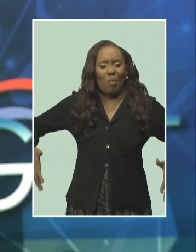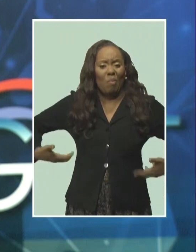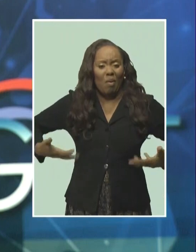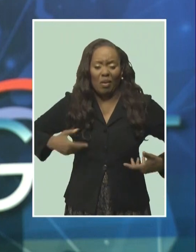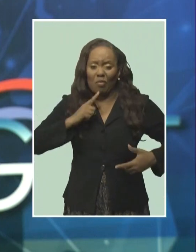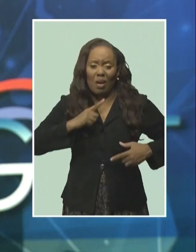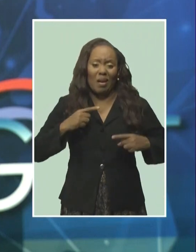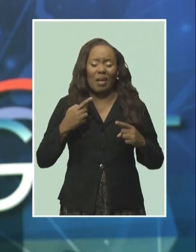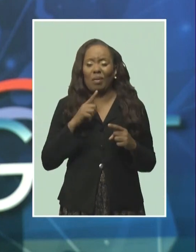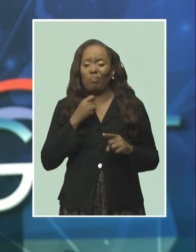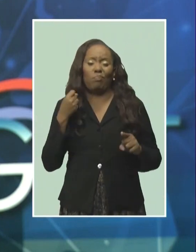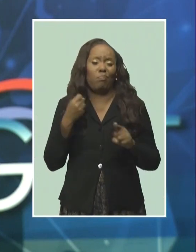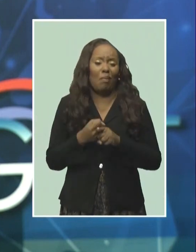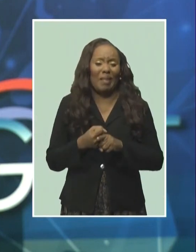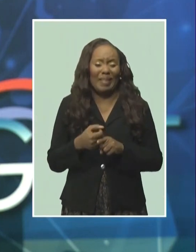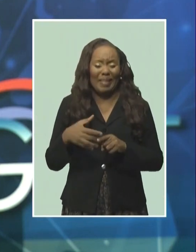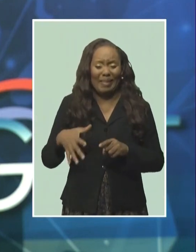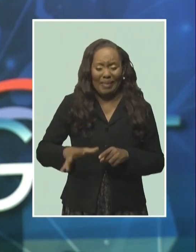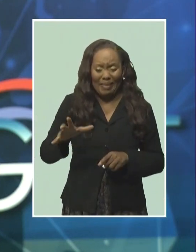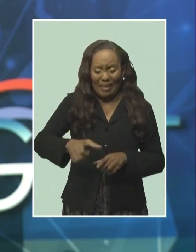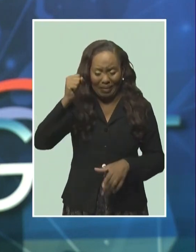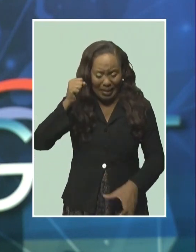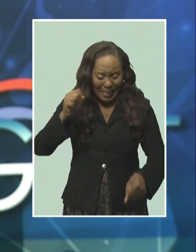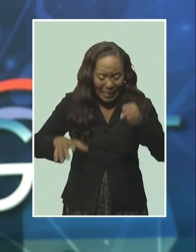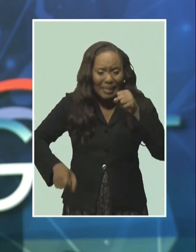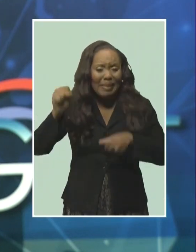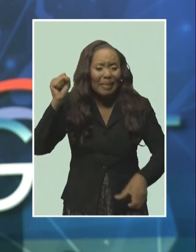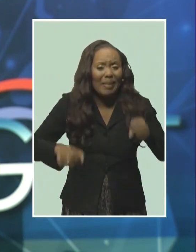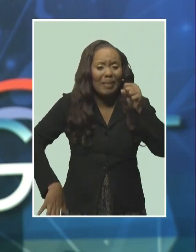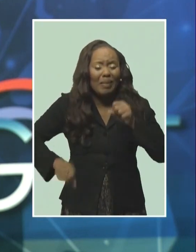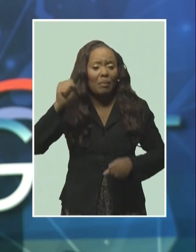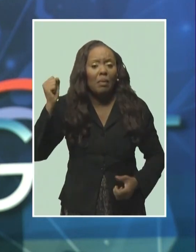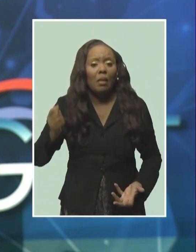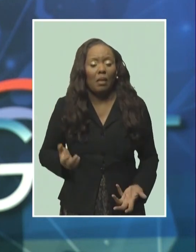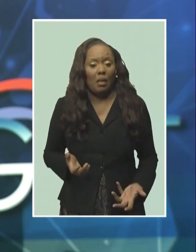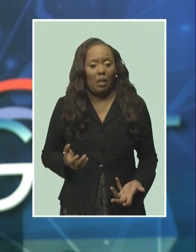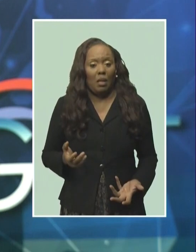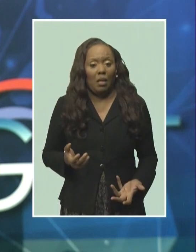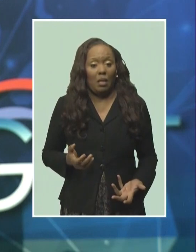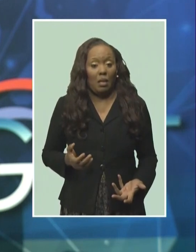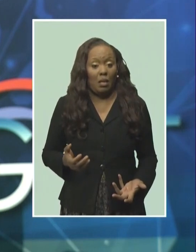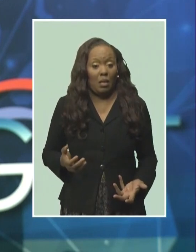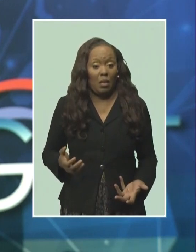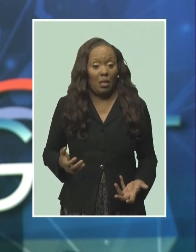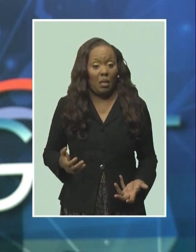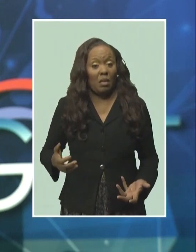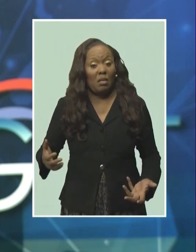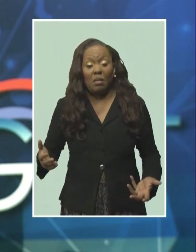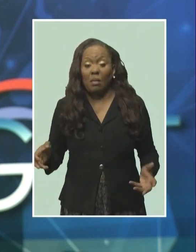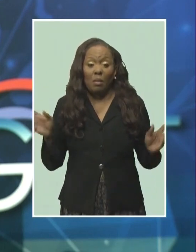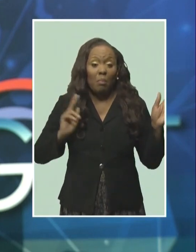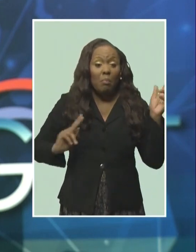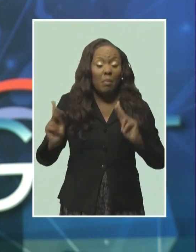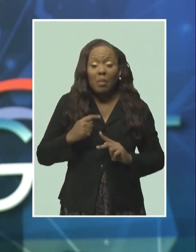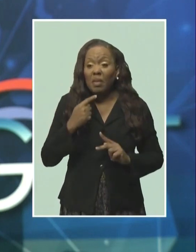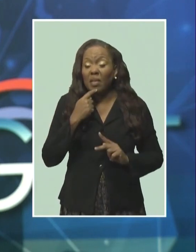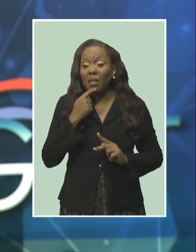I really think that this, it will be a sin if at a time when farmers have an